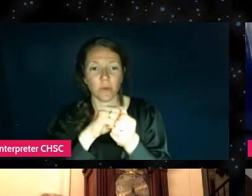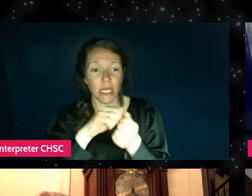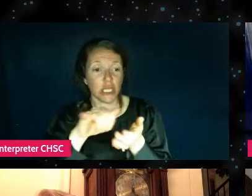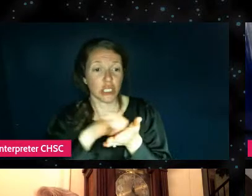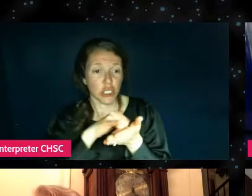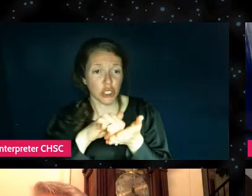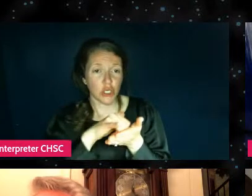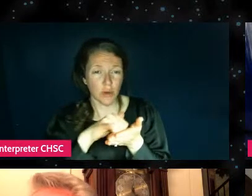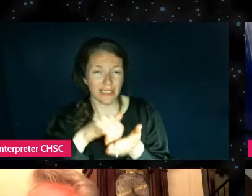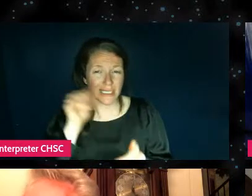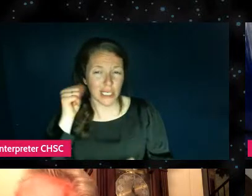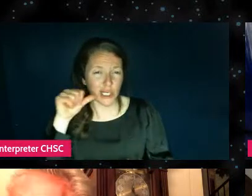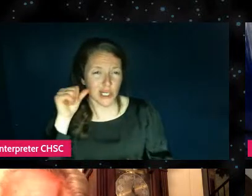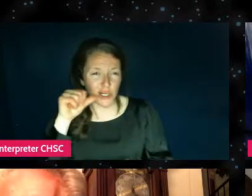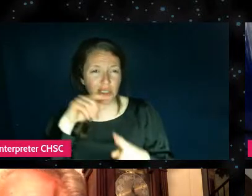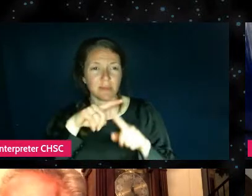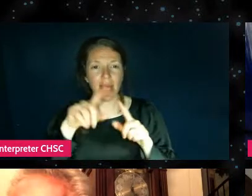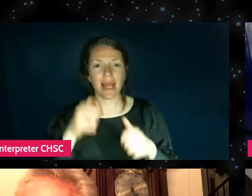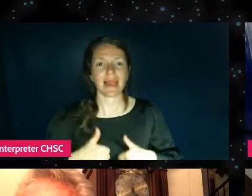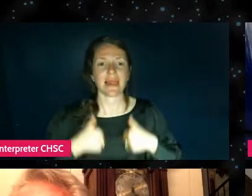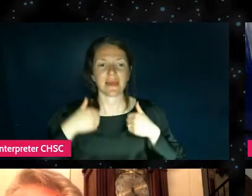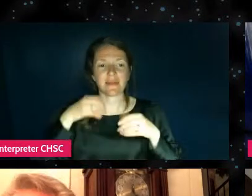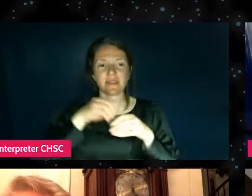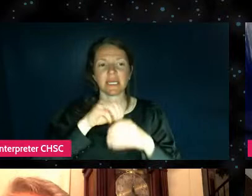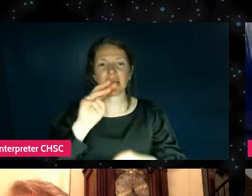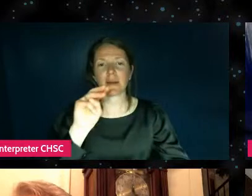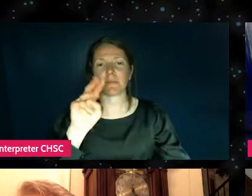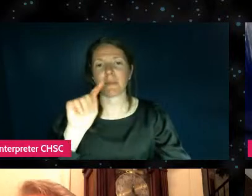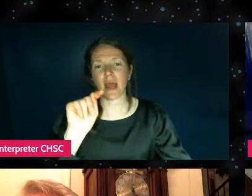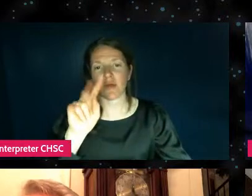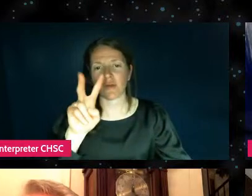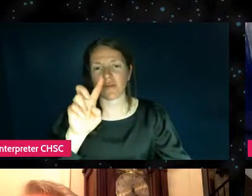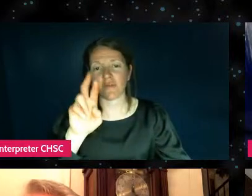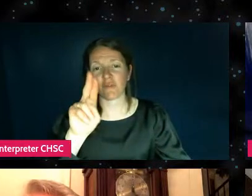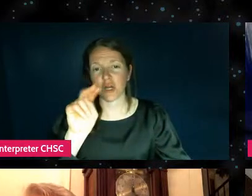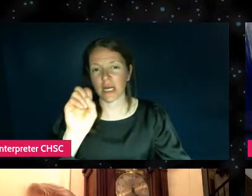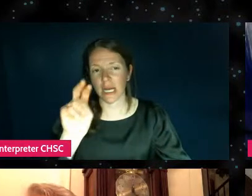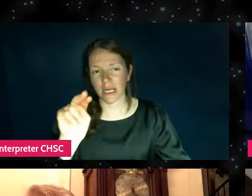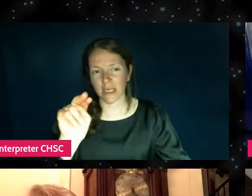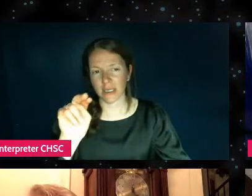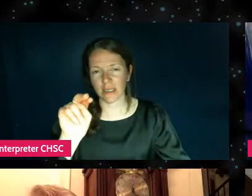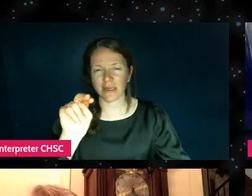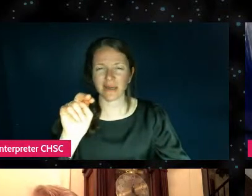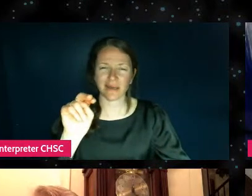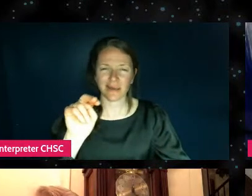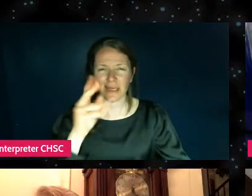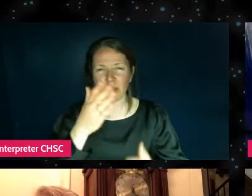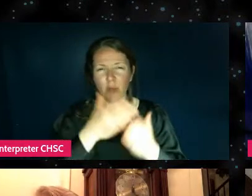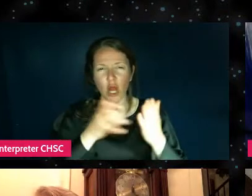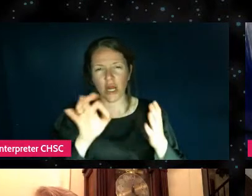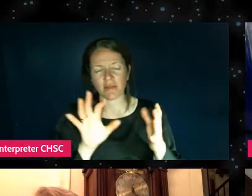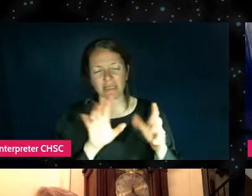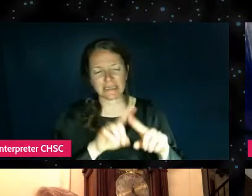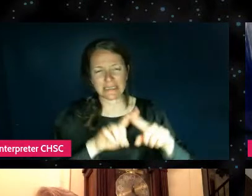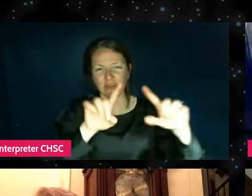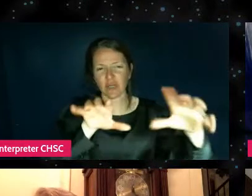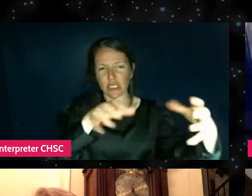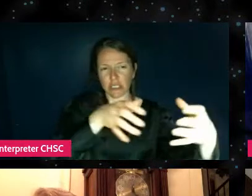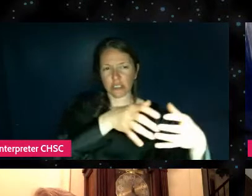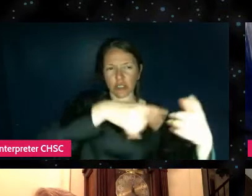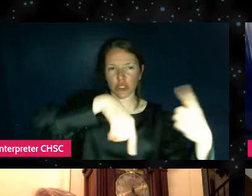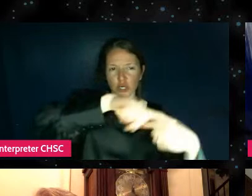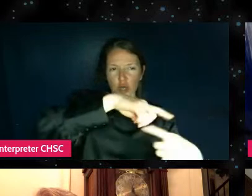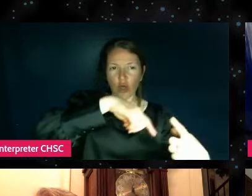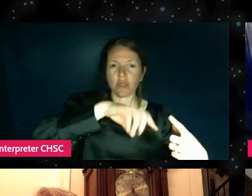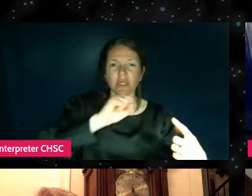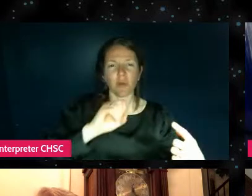girls, but lived in Mount Vernon. And so was kind of like part of another circle. So there were like a little overlap